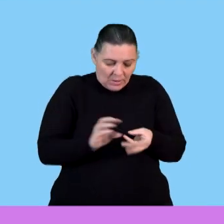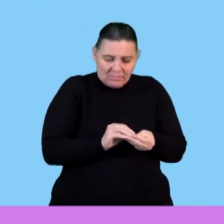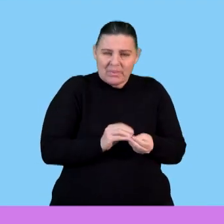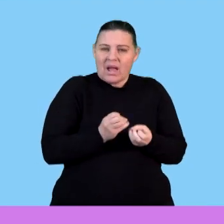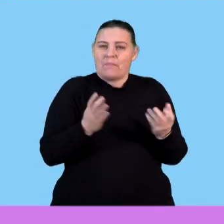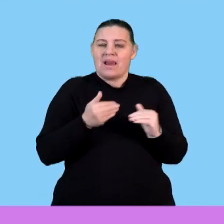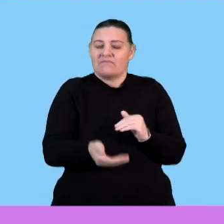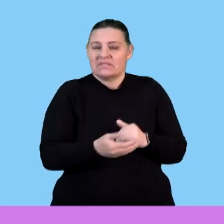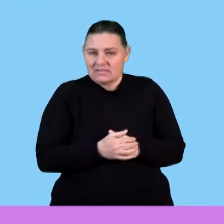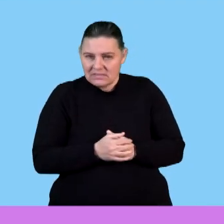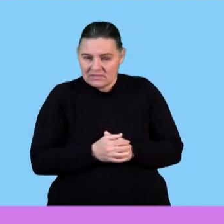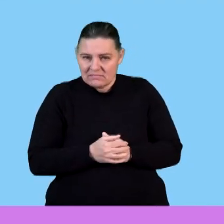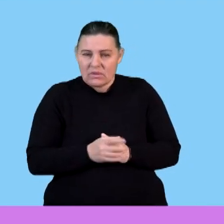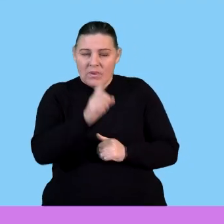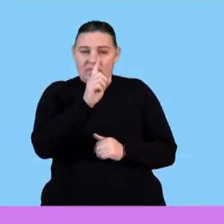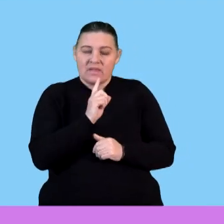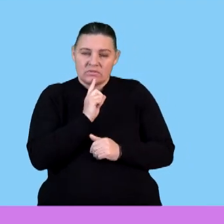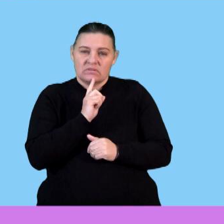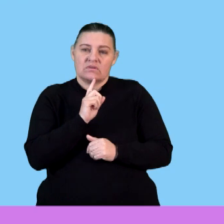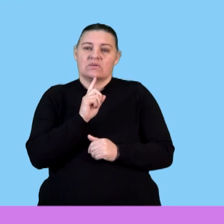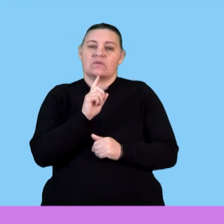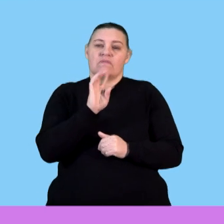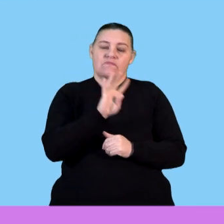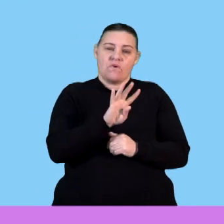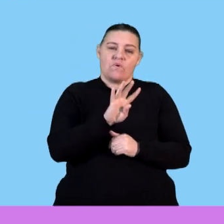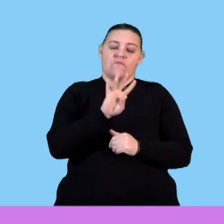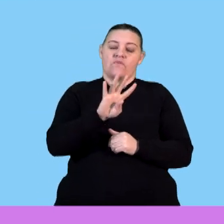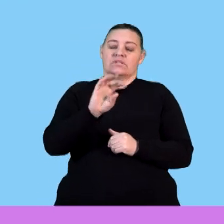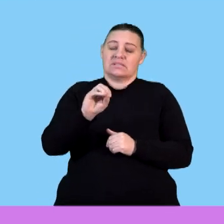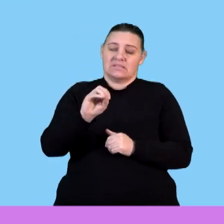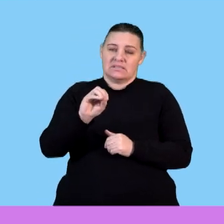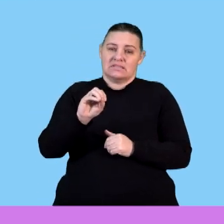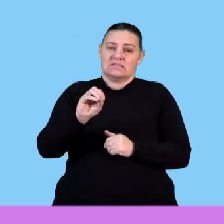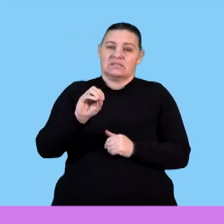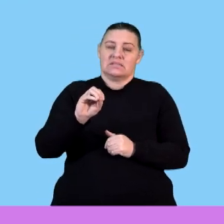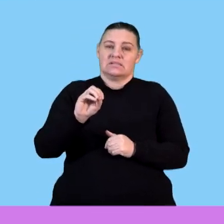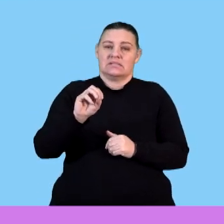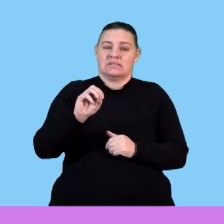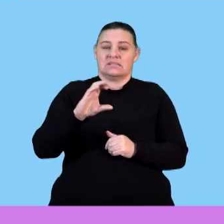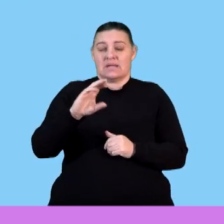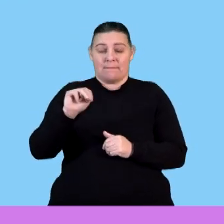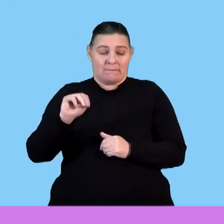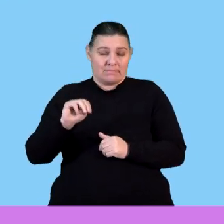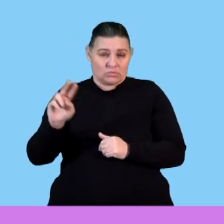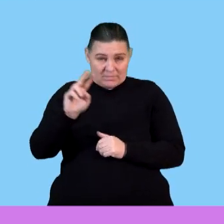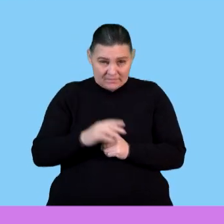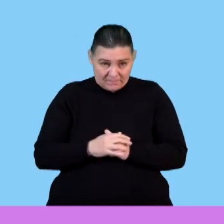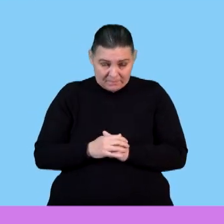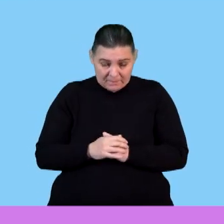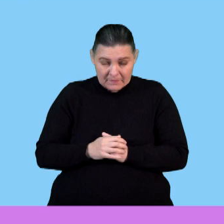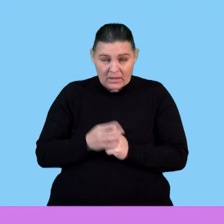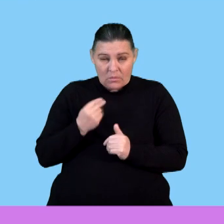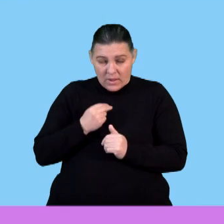going to lose its puffiness. All right. Calculate the area of the wasted pastry. Remember, the area of the rolled out pastry, here's